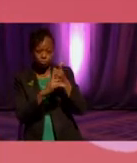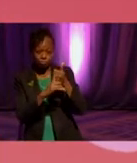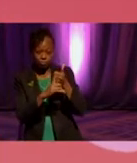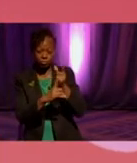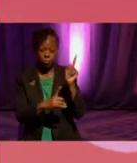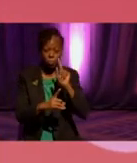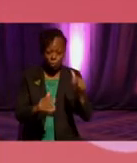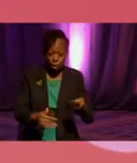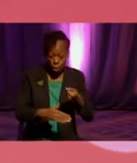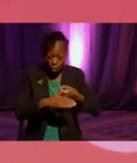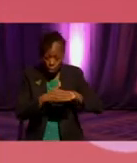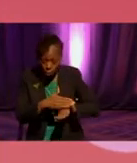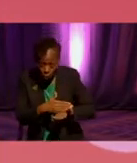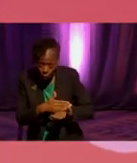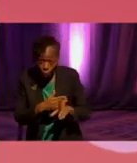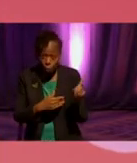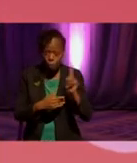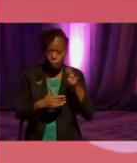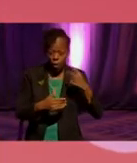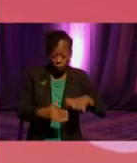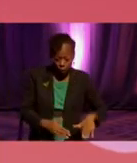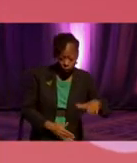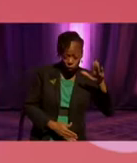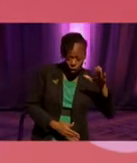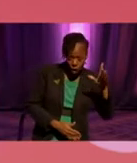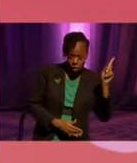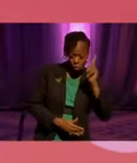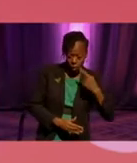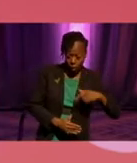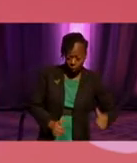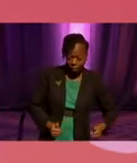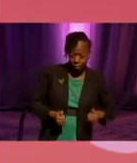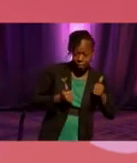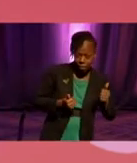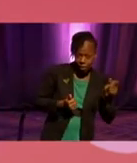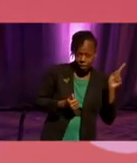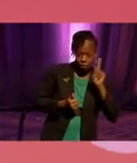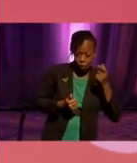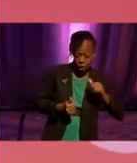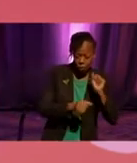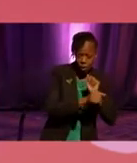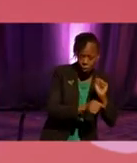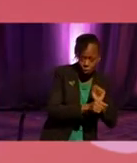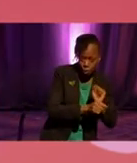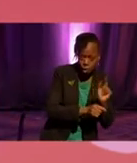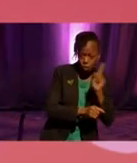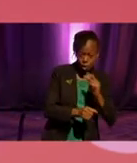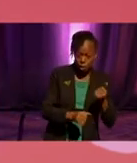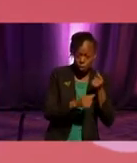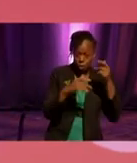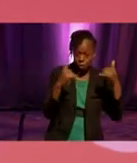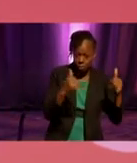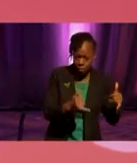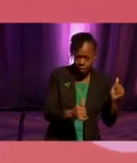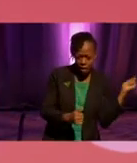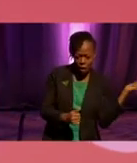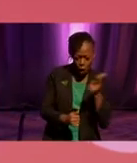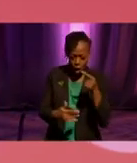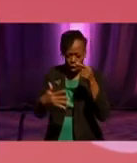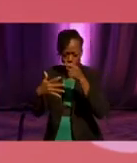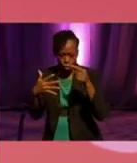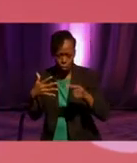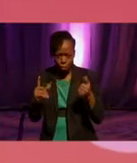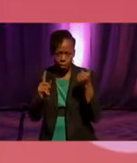we work, where we play. Every one of those parameters impacts our wellness and the health care we